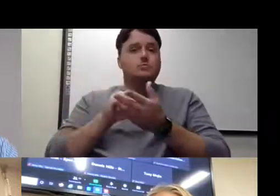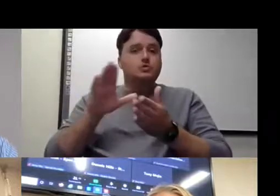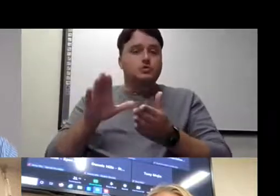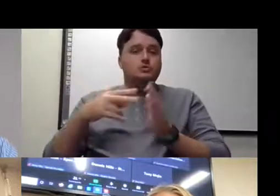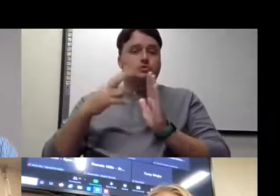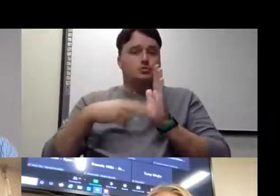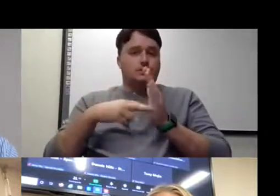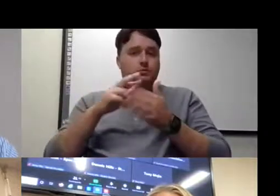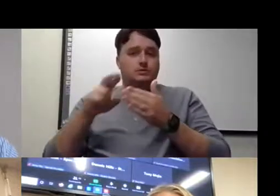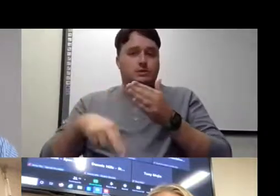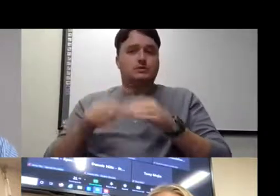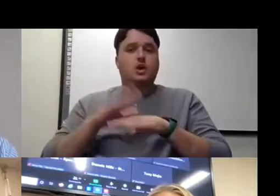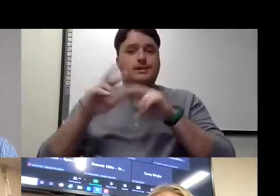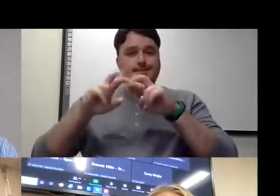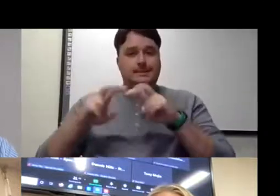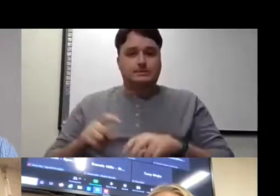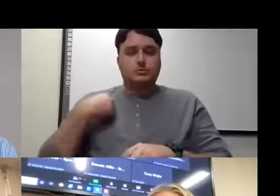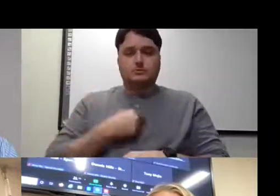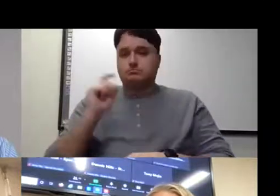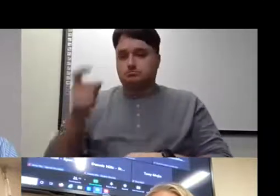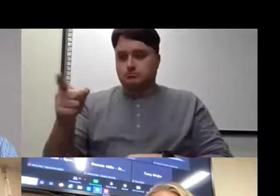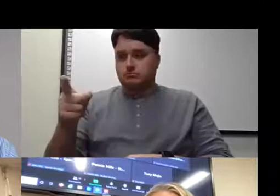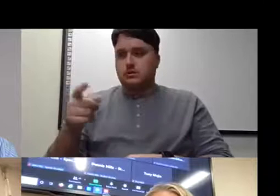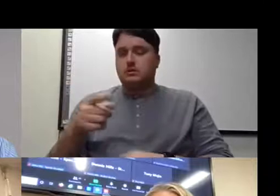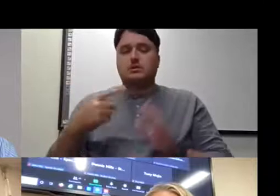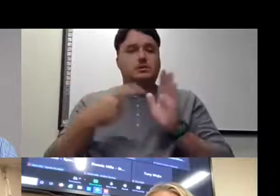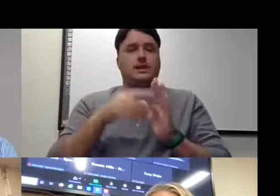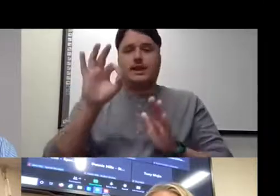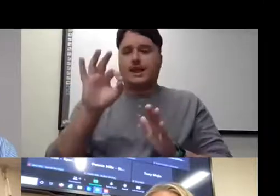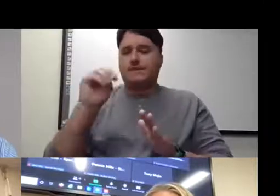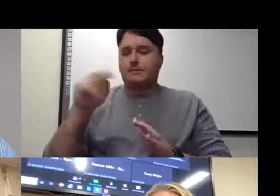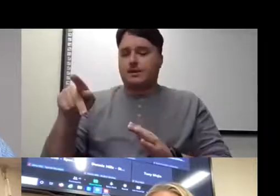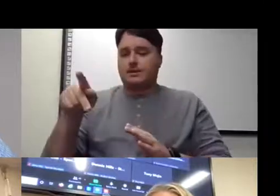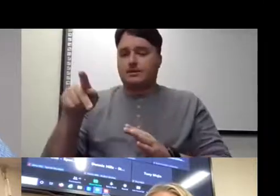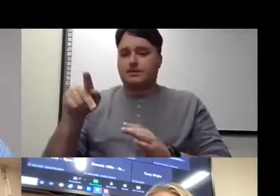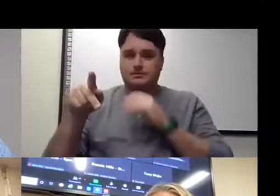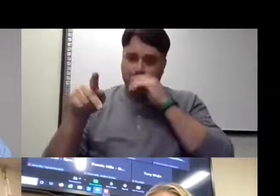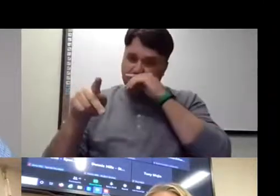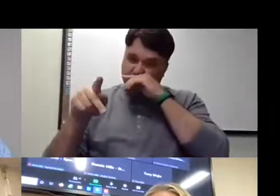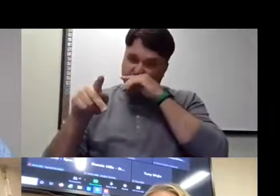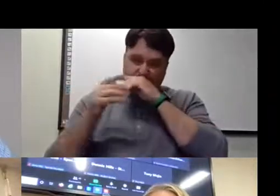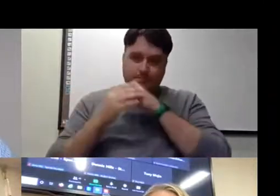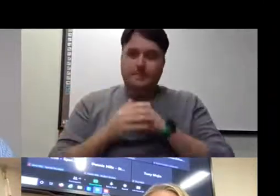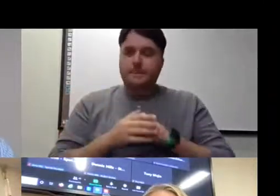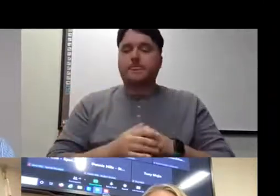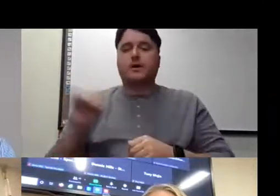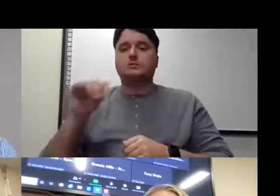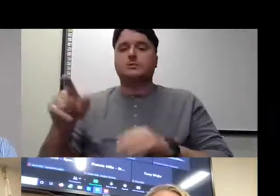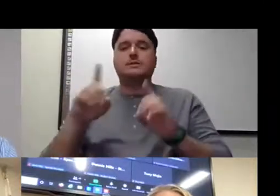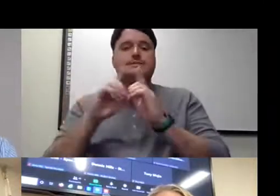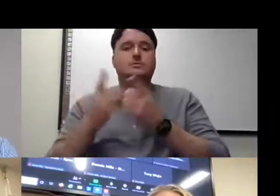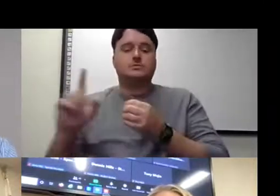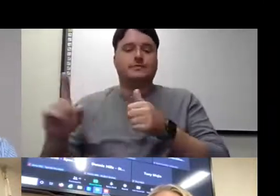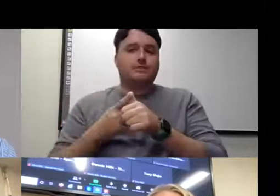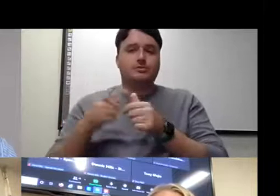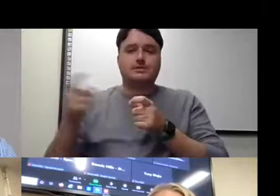reading results on an assessment we administered, referred to as F&P or Fountas and Pinnell, as well as the district's first